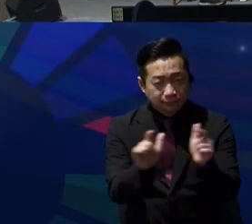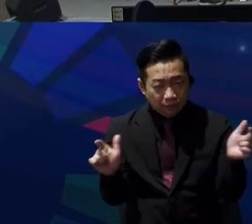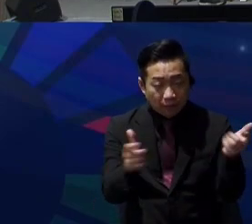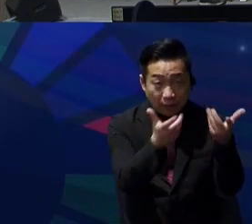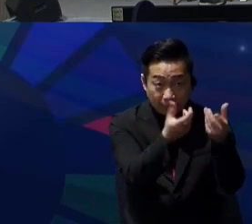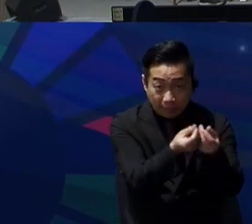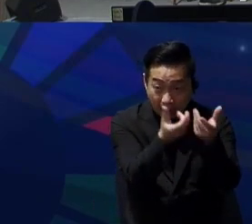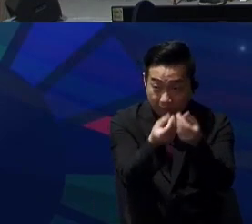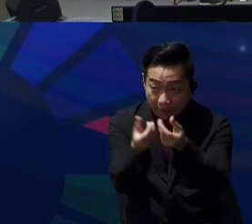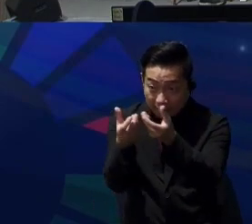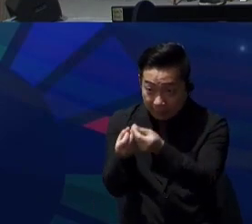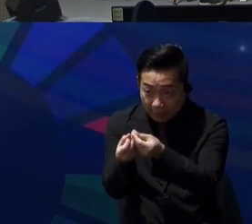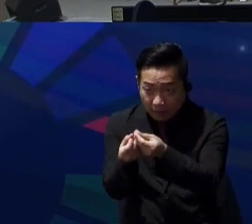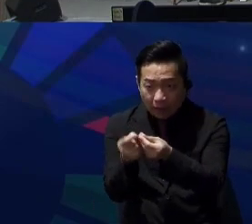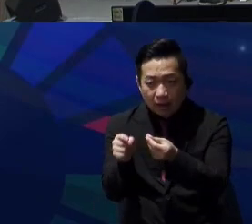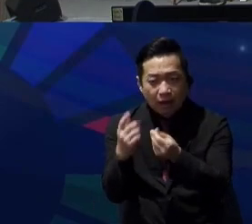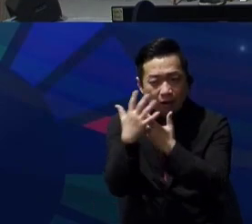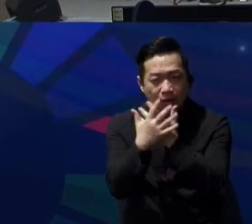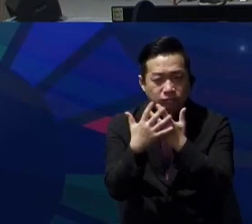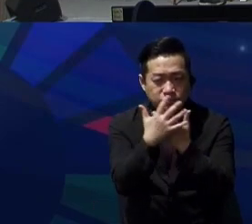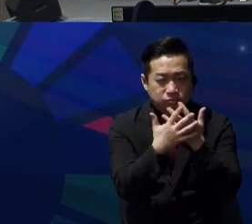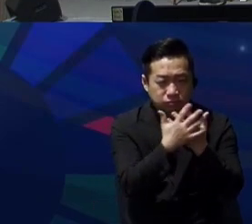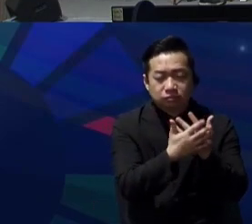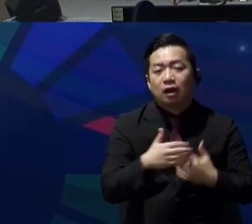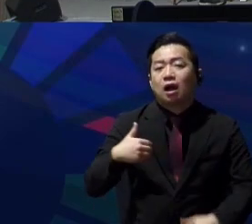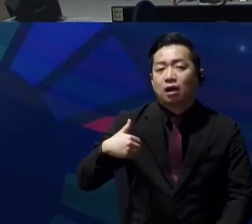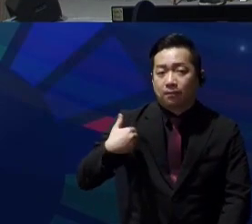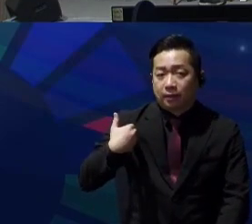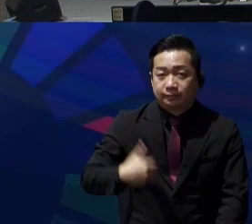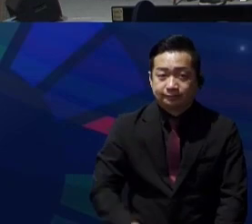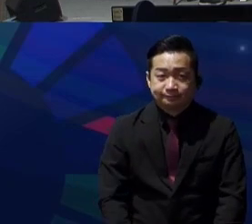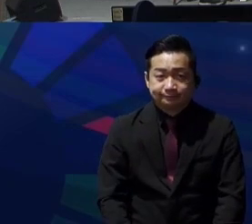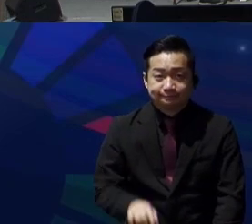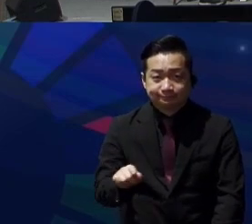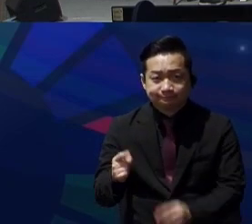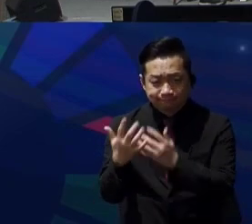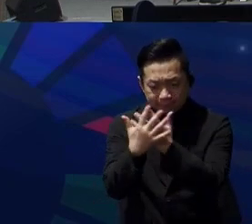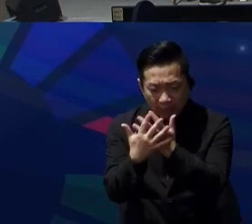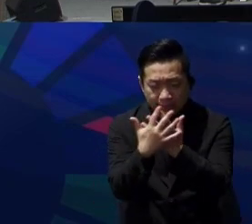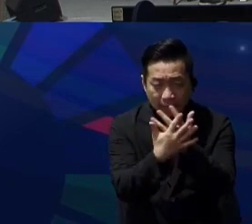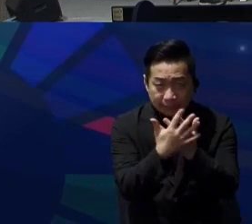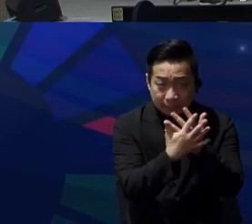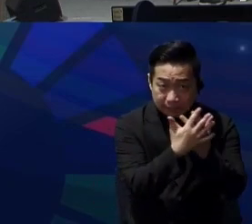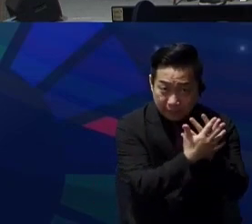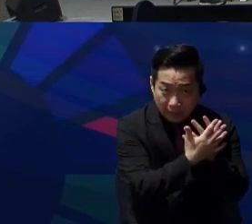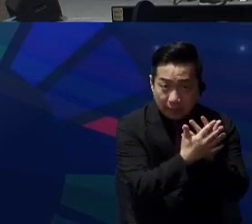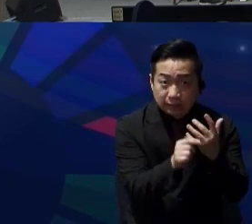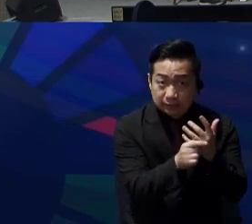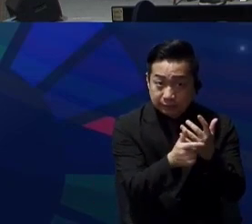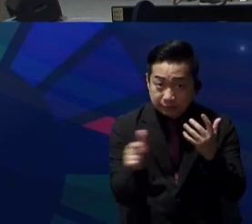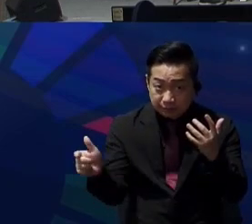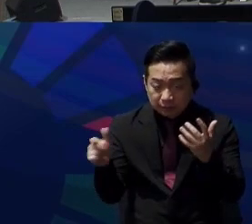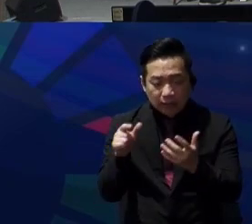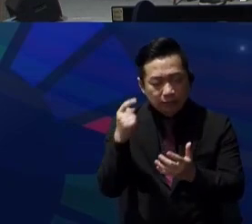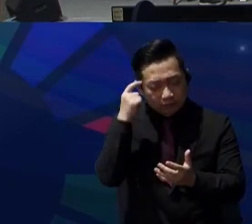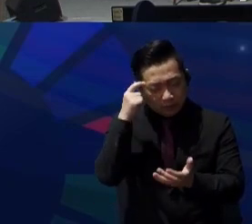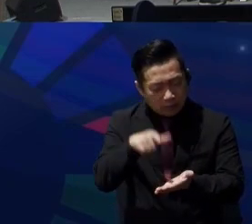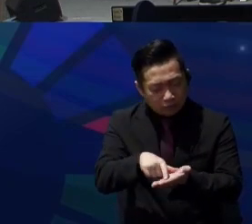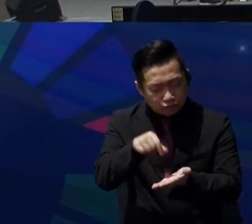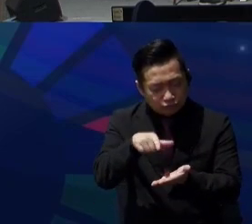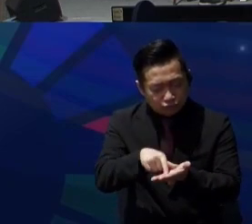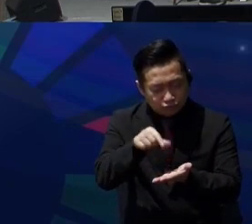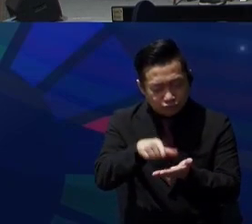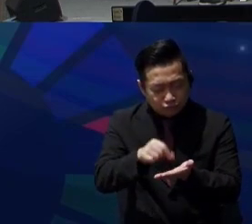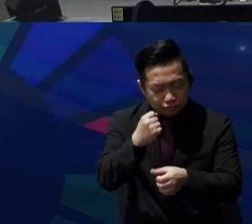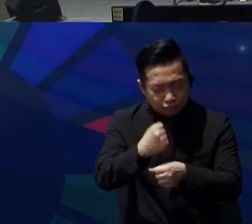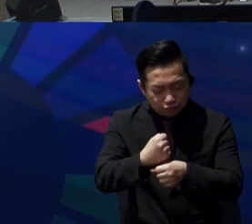using and different estimation that they are doing. Please be careful about this type of